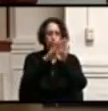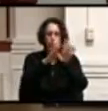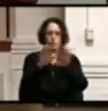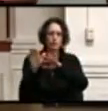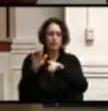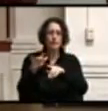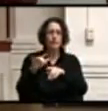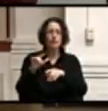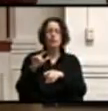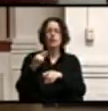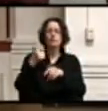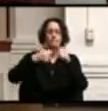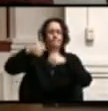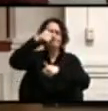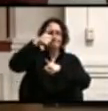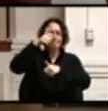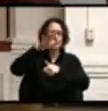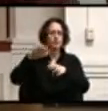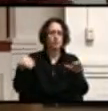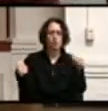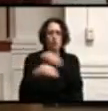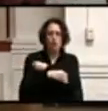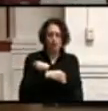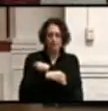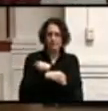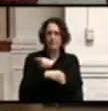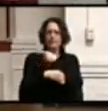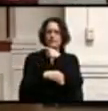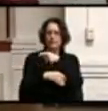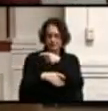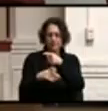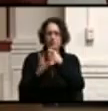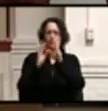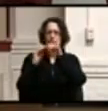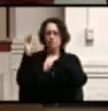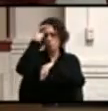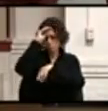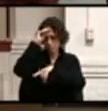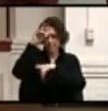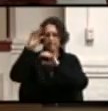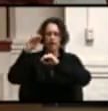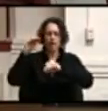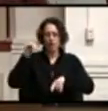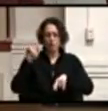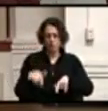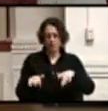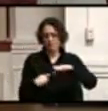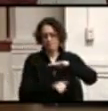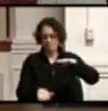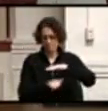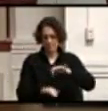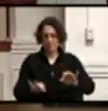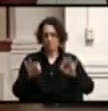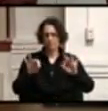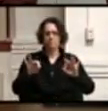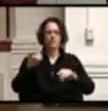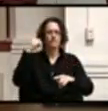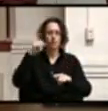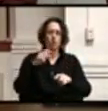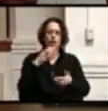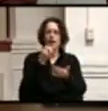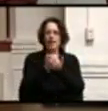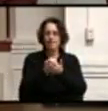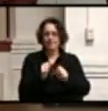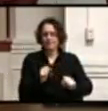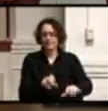It's secure. So it really makes sense to put that down there. So we're definitely not going to waste that space, but we don't have to renovate it for anything. We